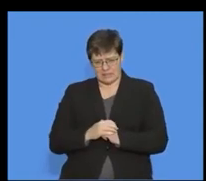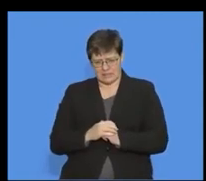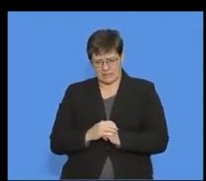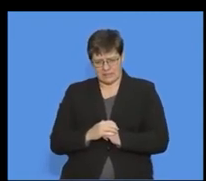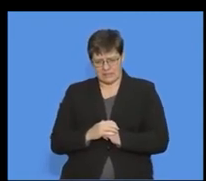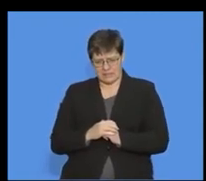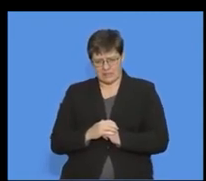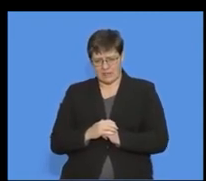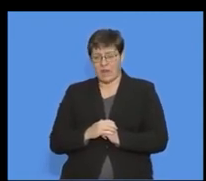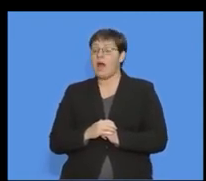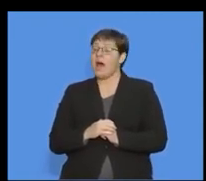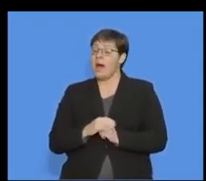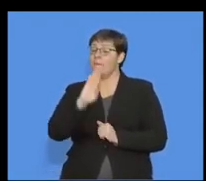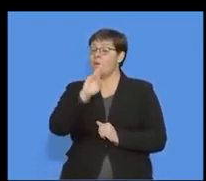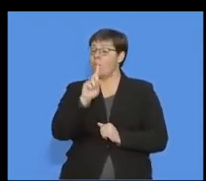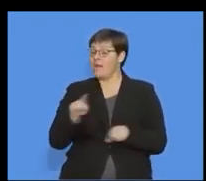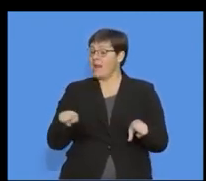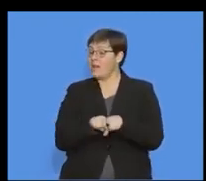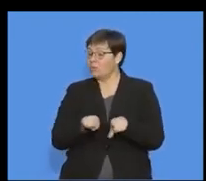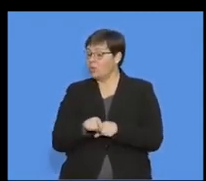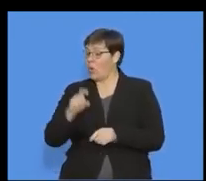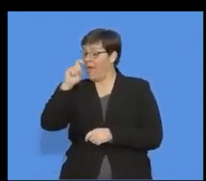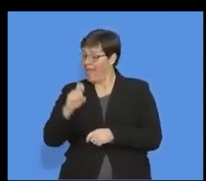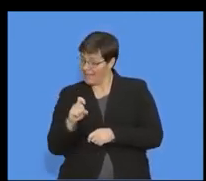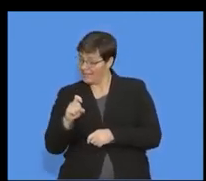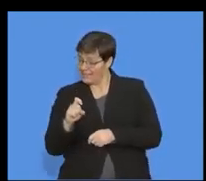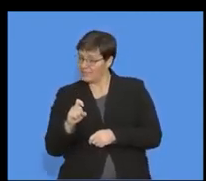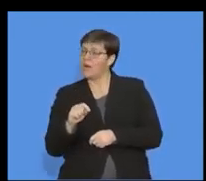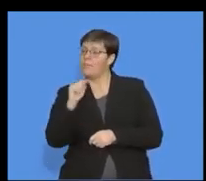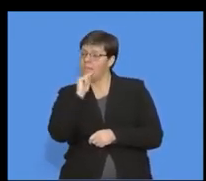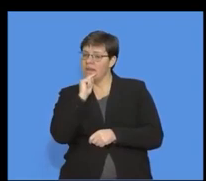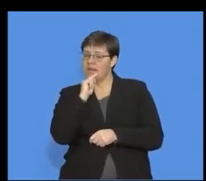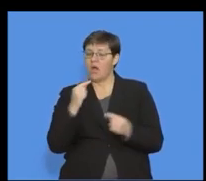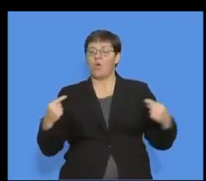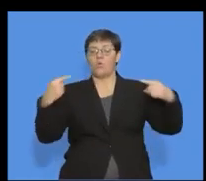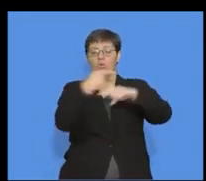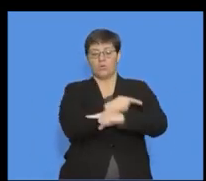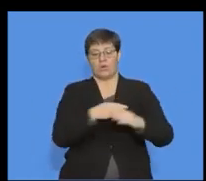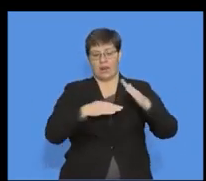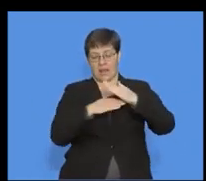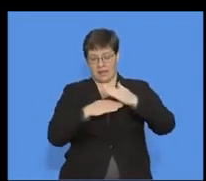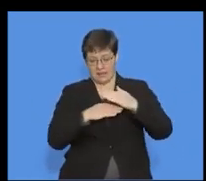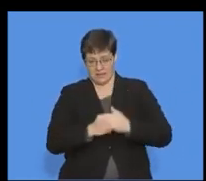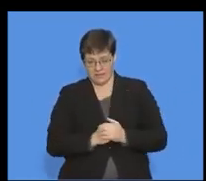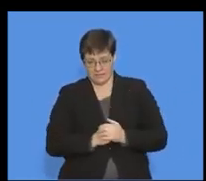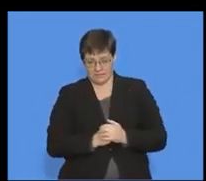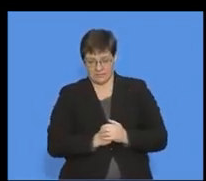your reason for B1 being equal to X will just be corresponding